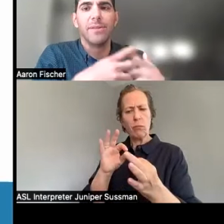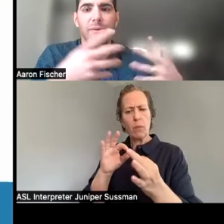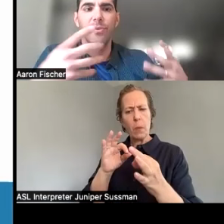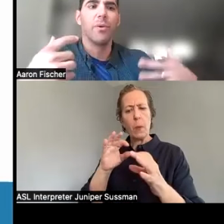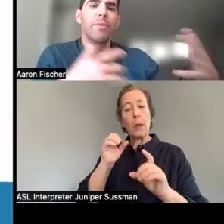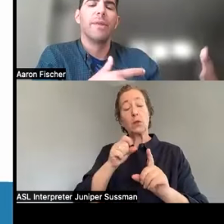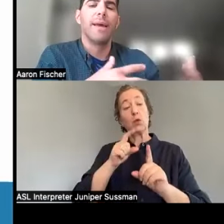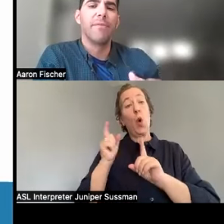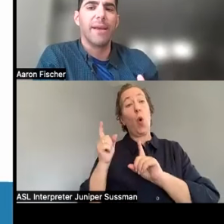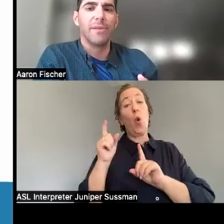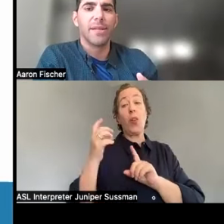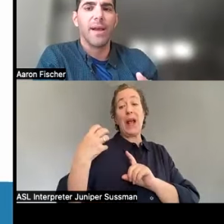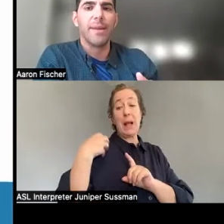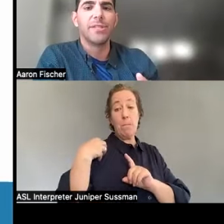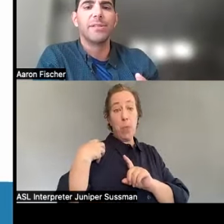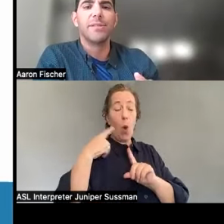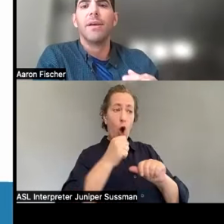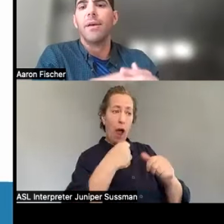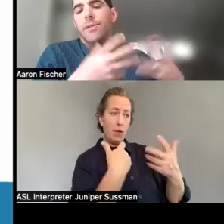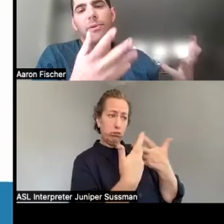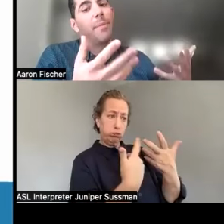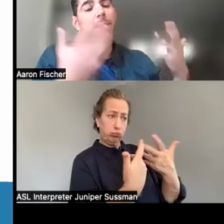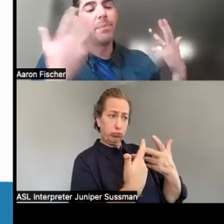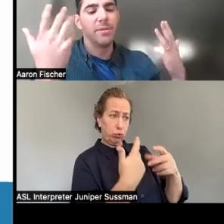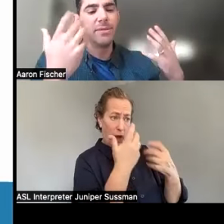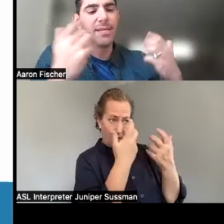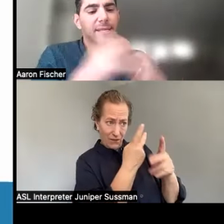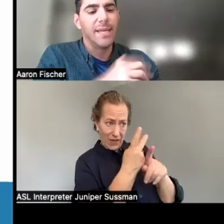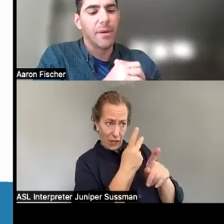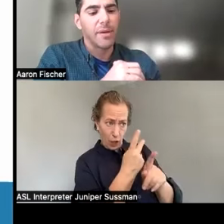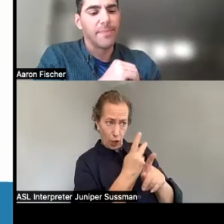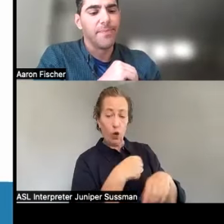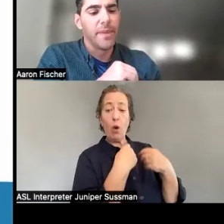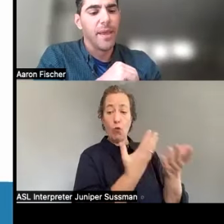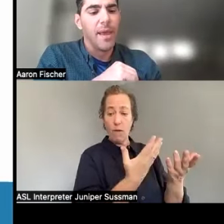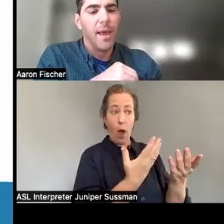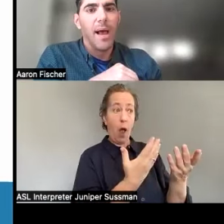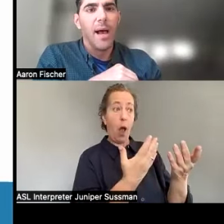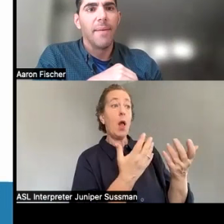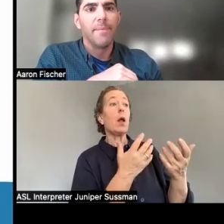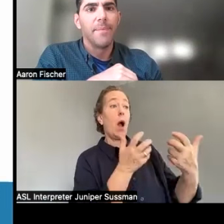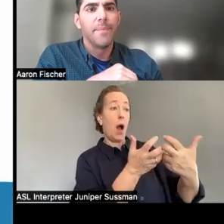responsibility to work through that and provide those accommodations to allow people to succeed at work.